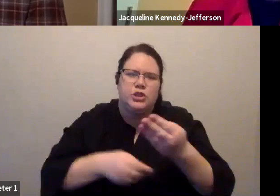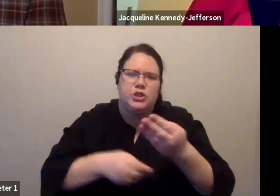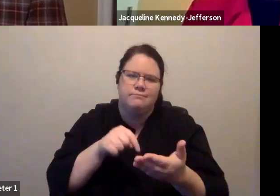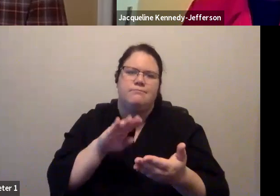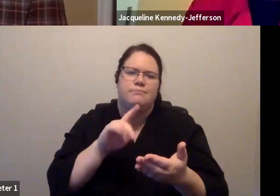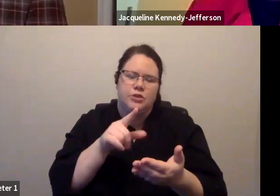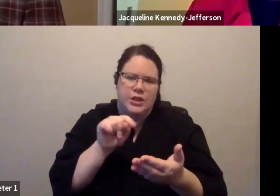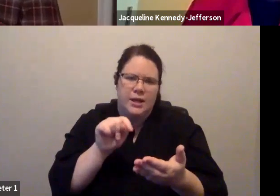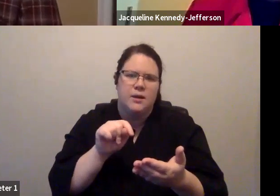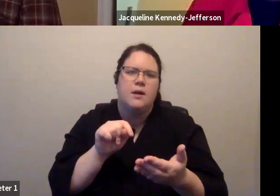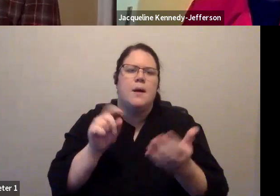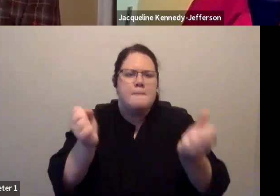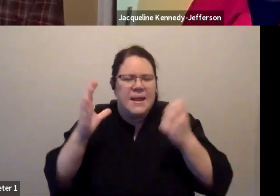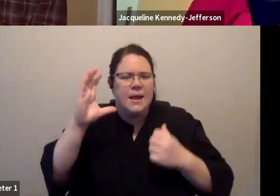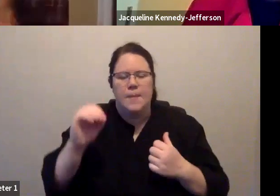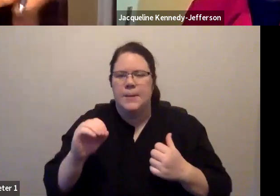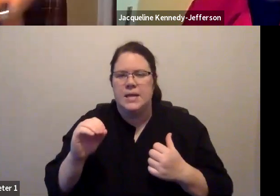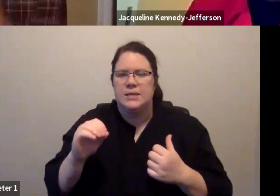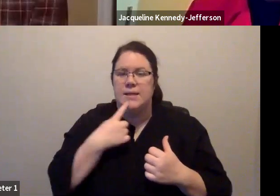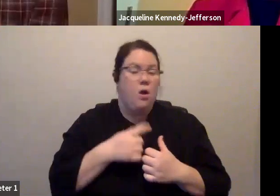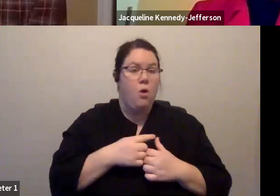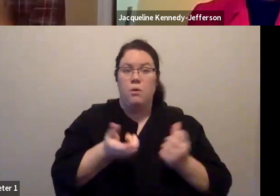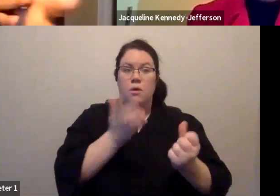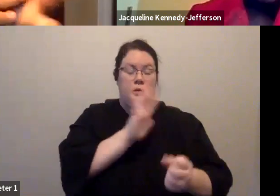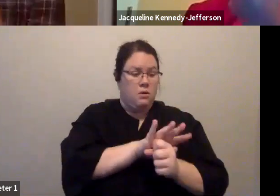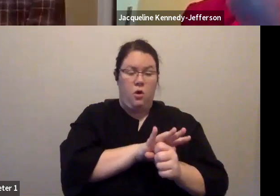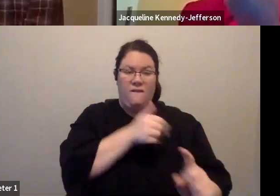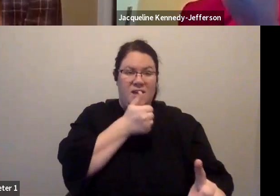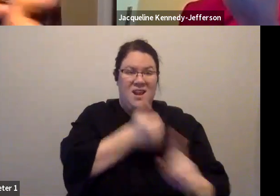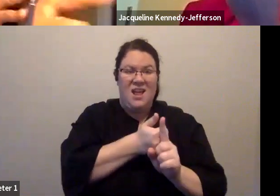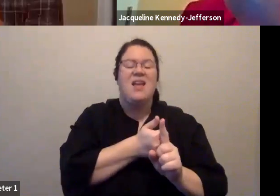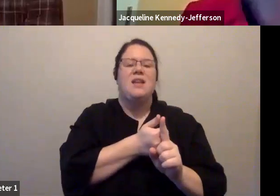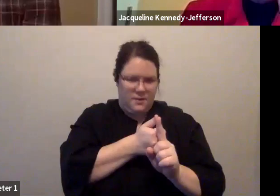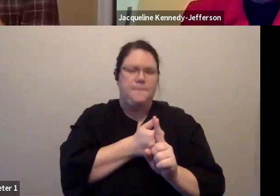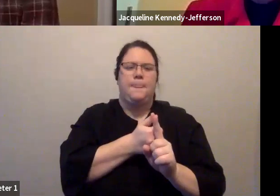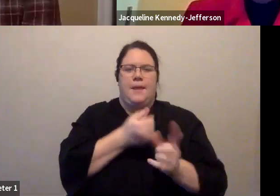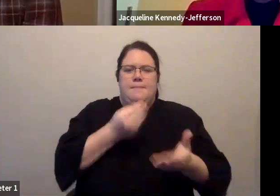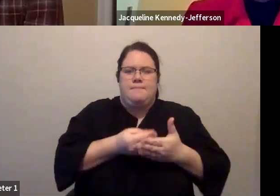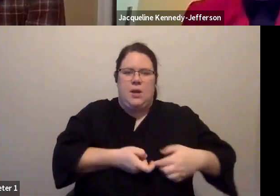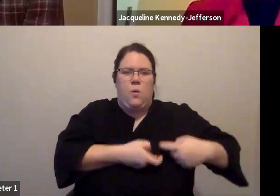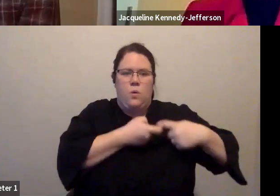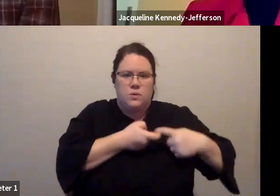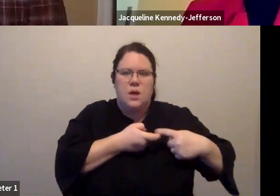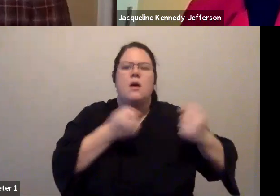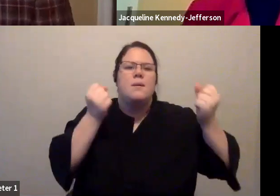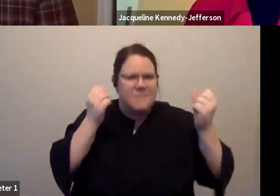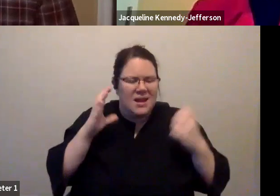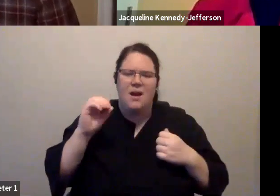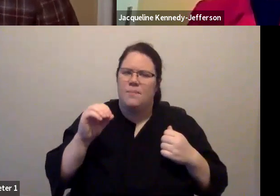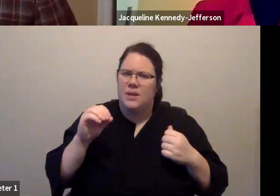were freezing budgets when the pandemic started because, some companies really lost a lot as a result of the